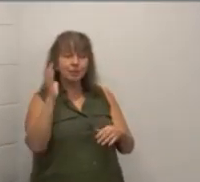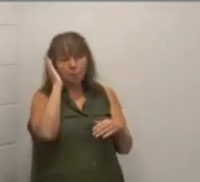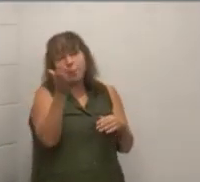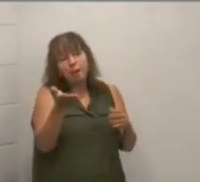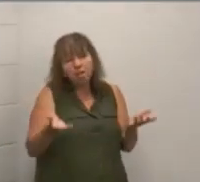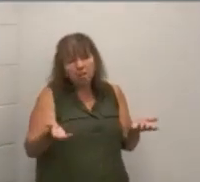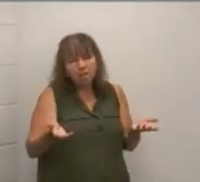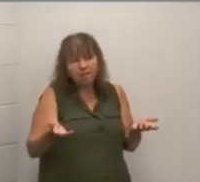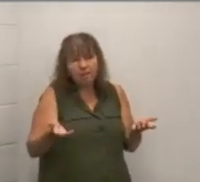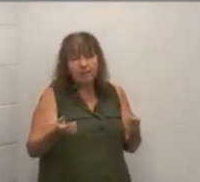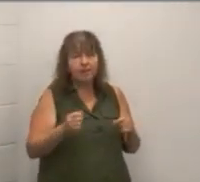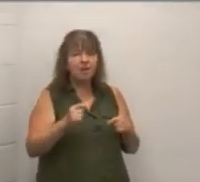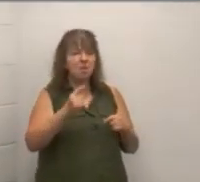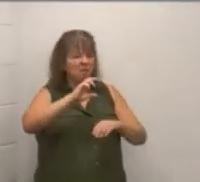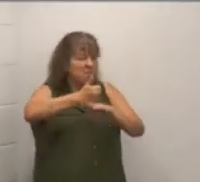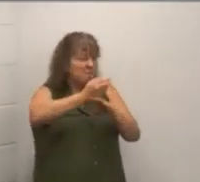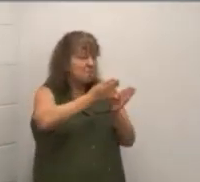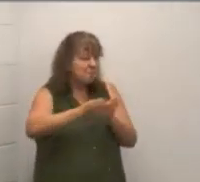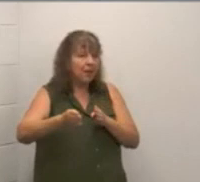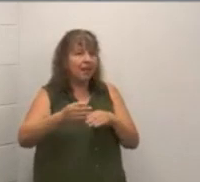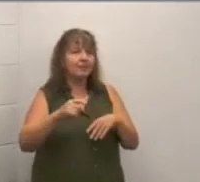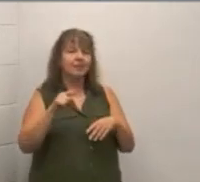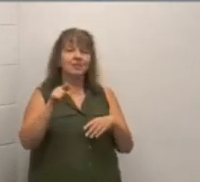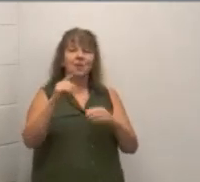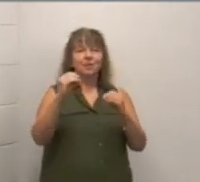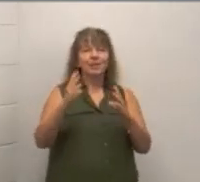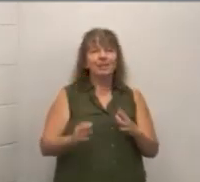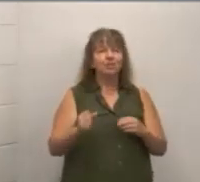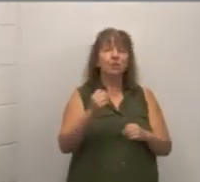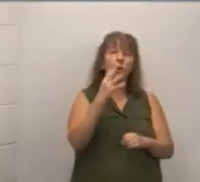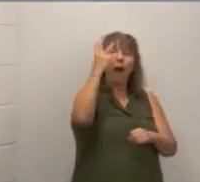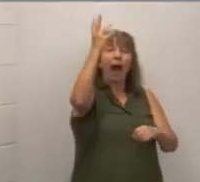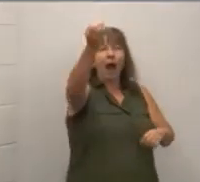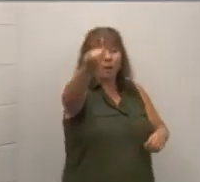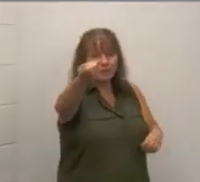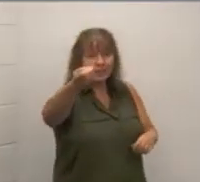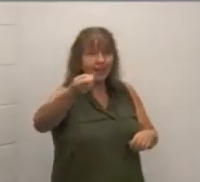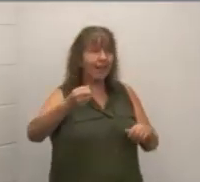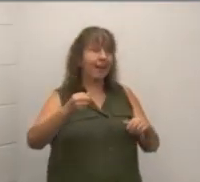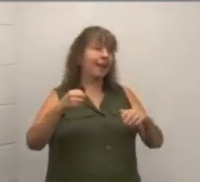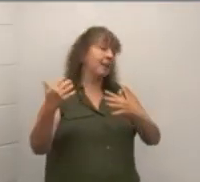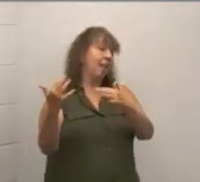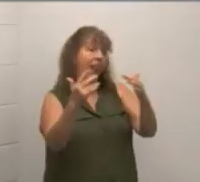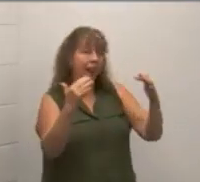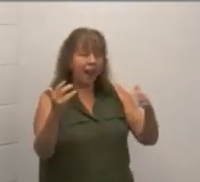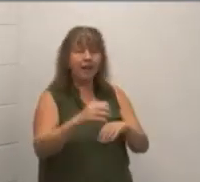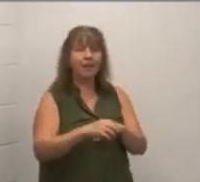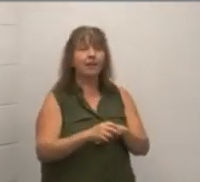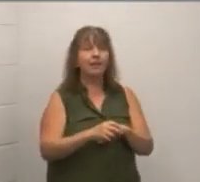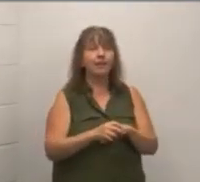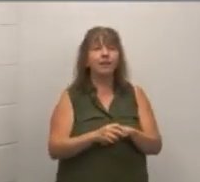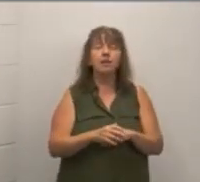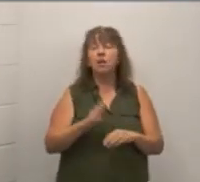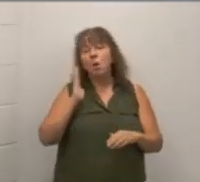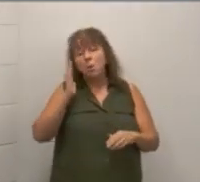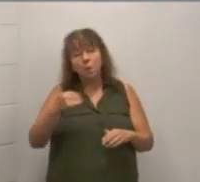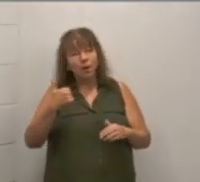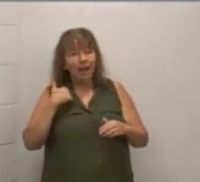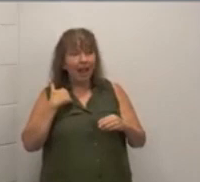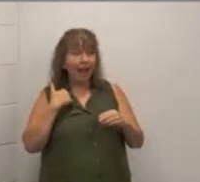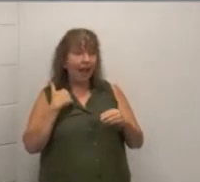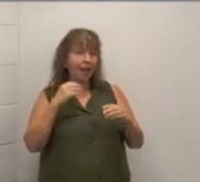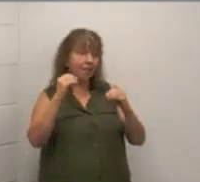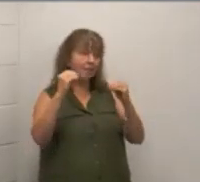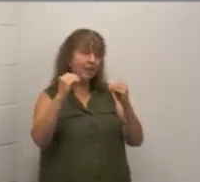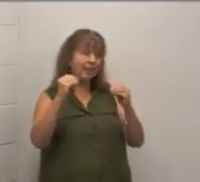where teachers will be allowed to take students outside. There will be times where lessons are focused